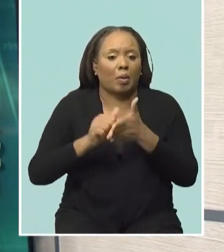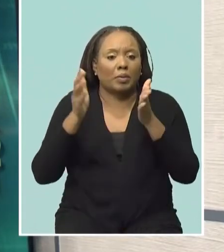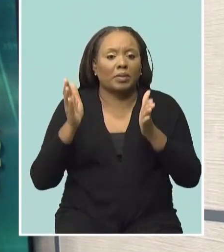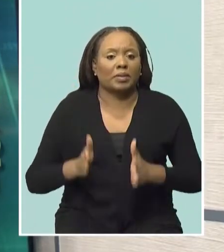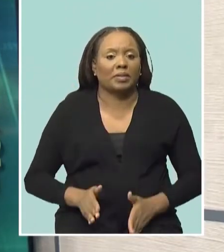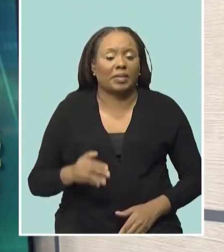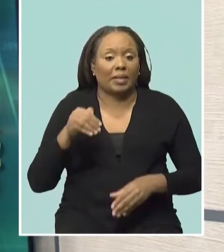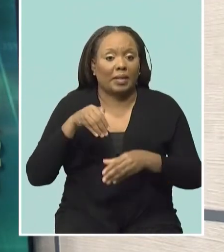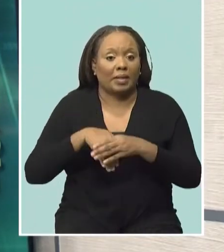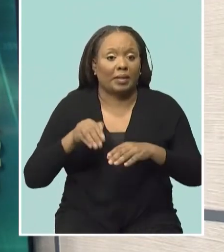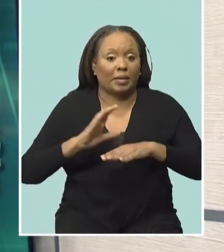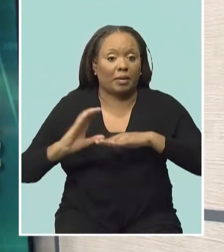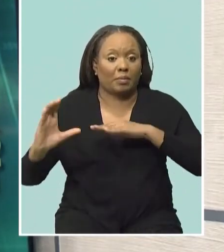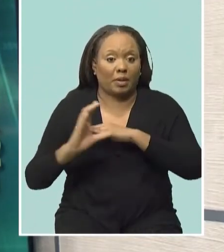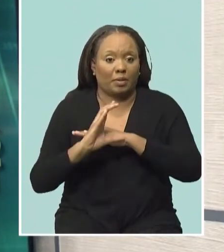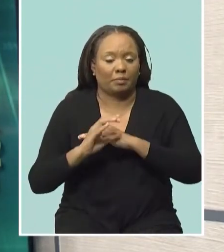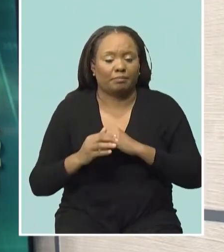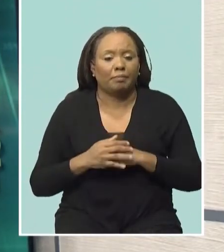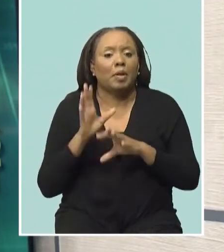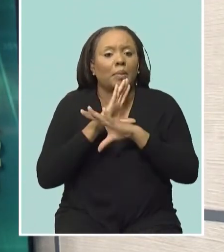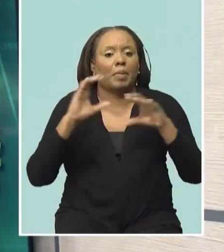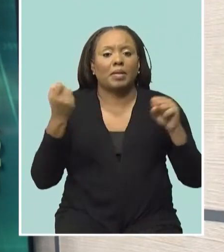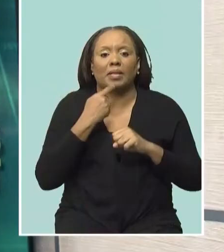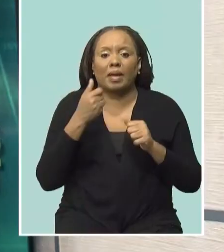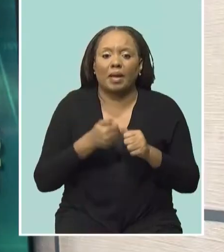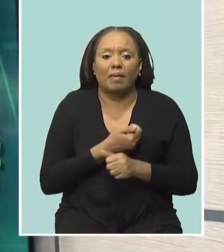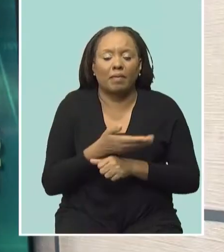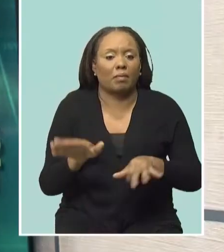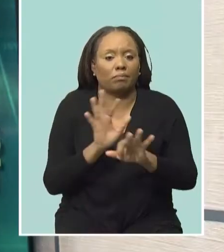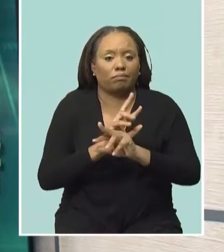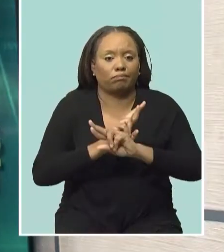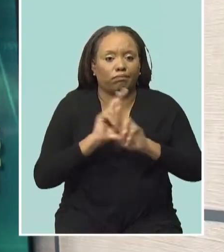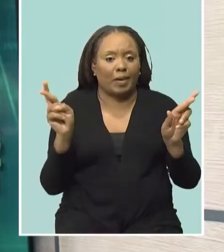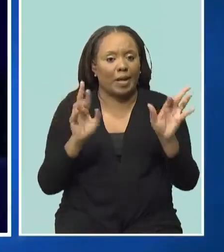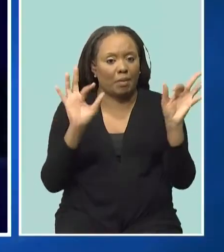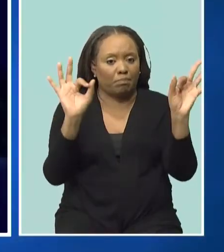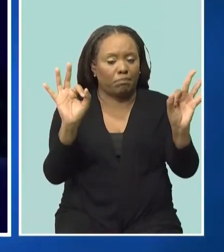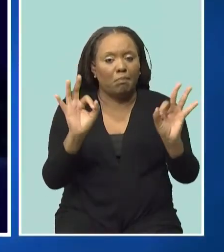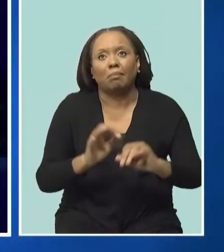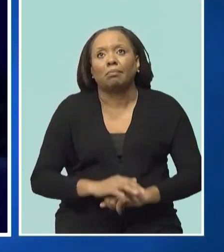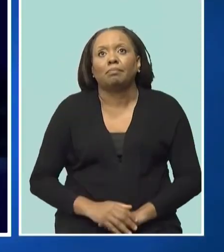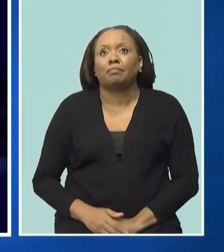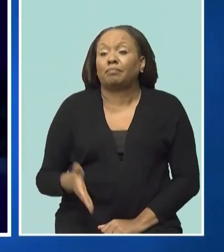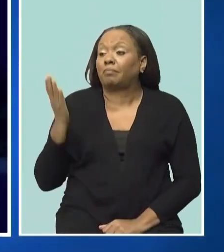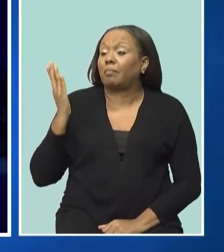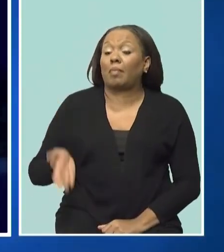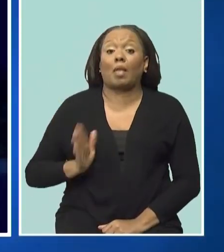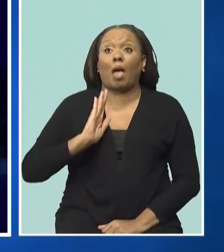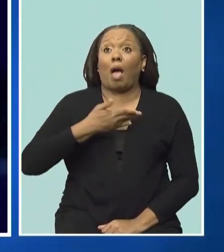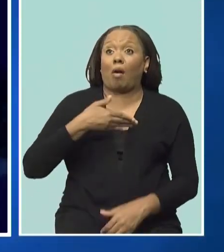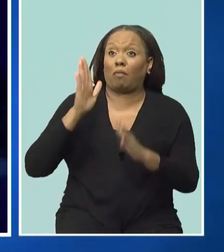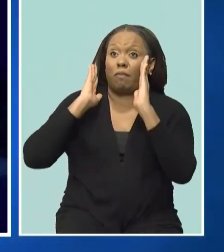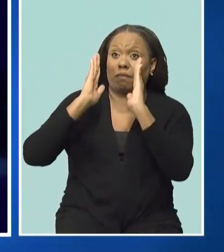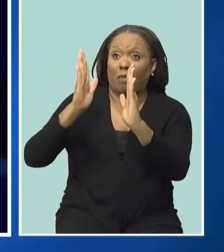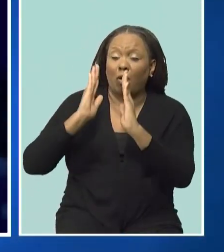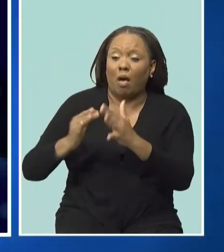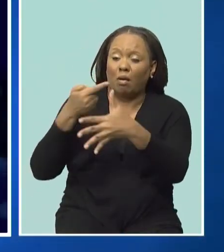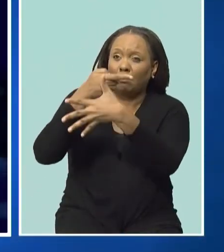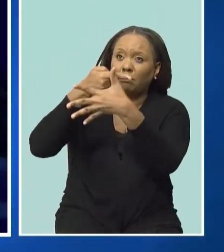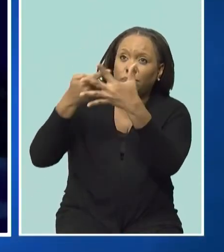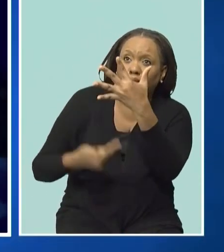David Simpson, says all systems are go for that event. Our focus will be on various areas